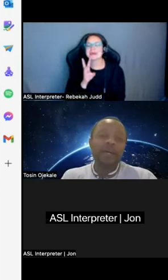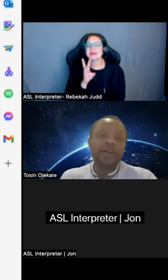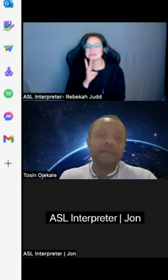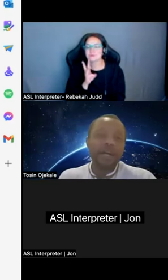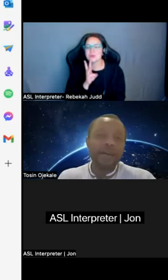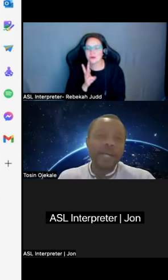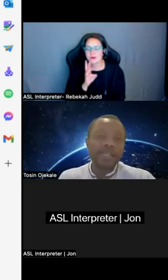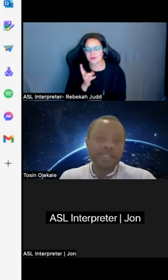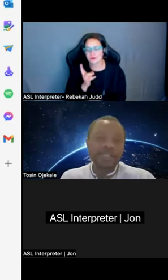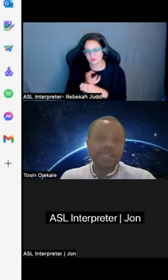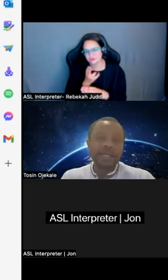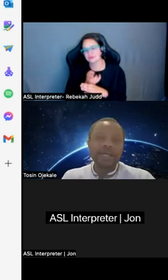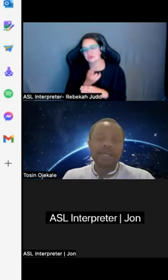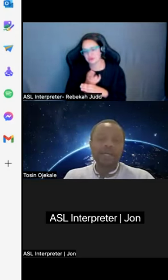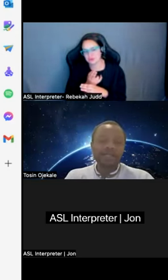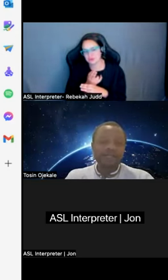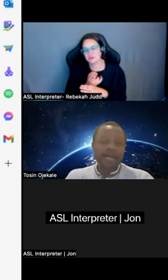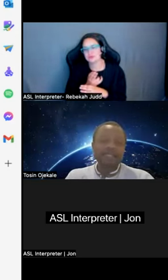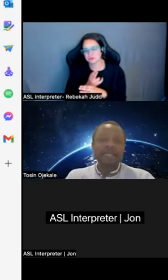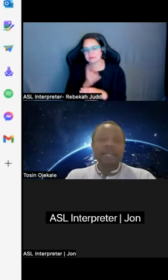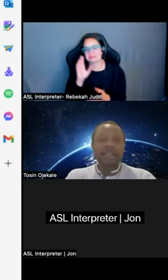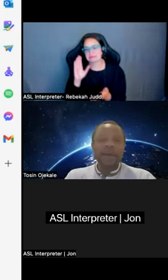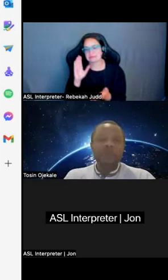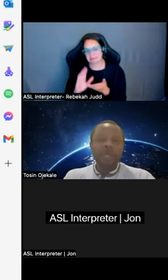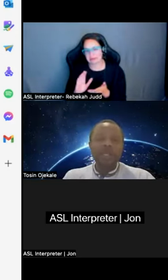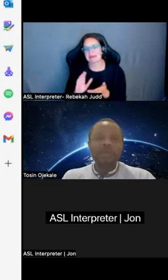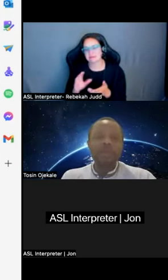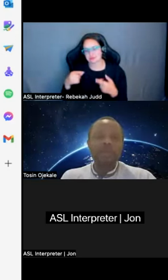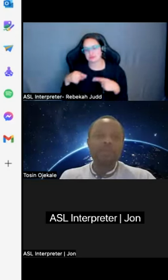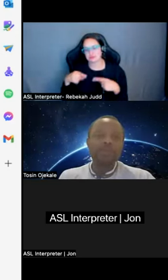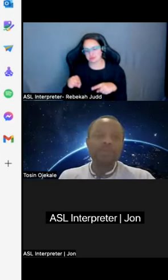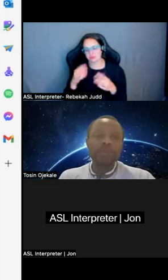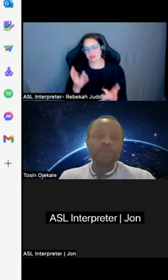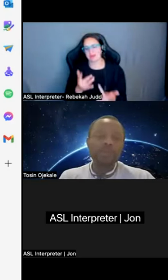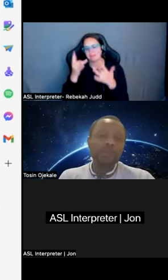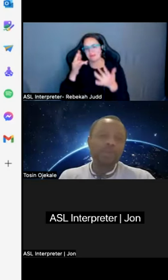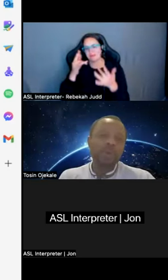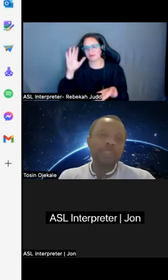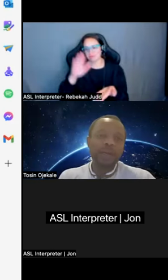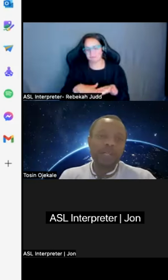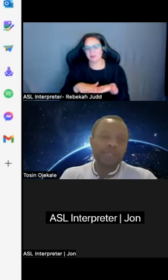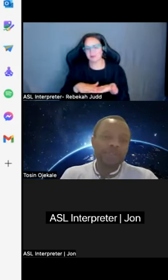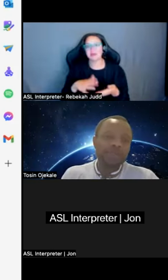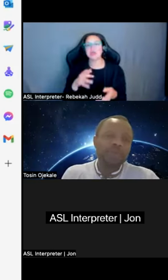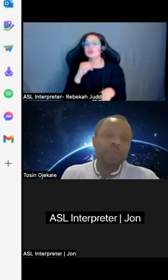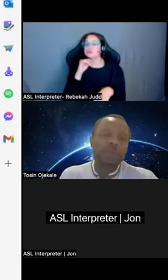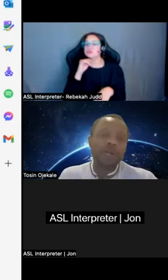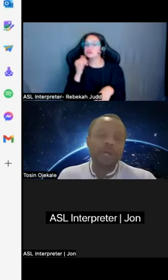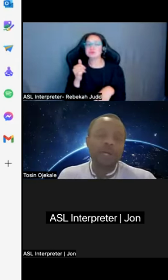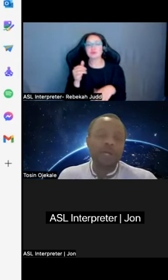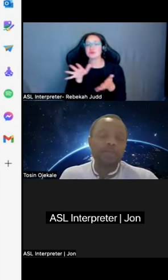the firefighting exercise. That way, you don't lose or damage